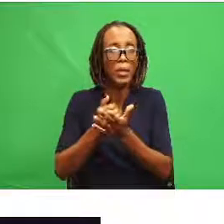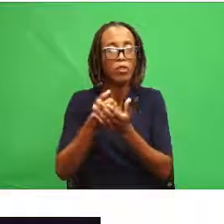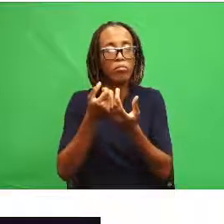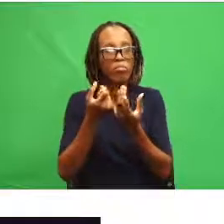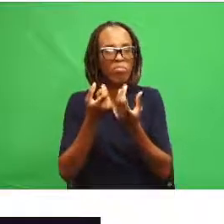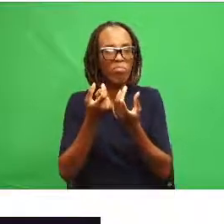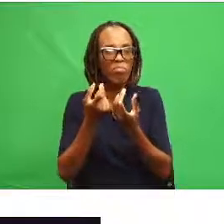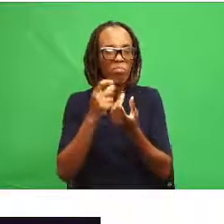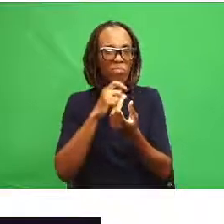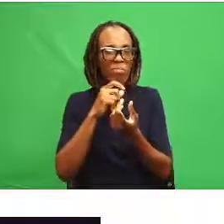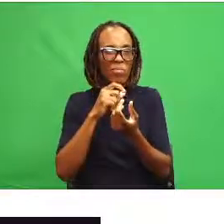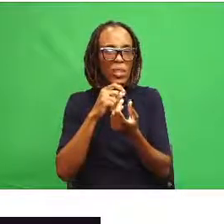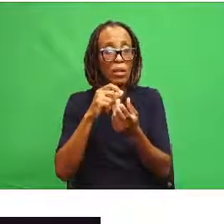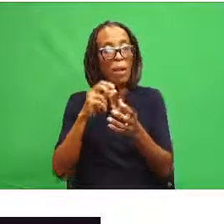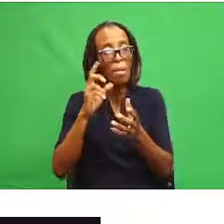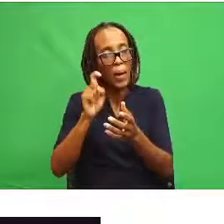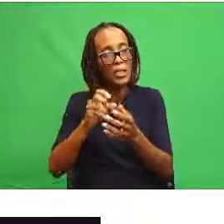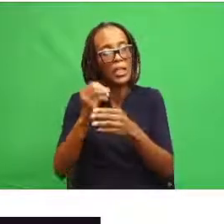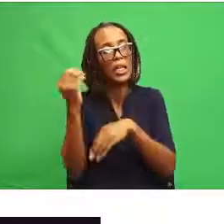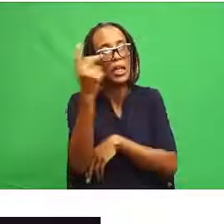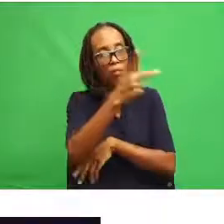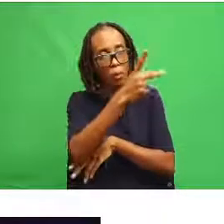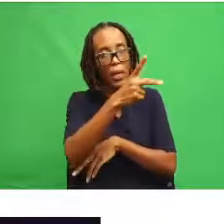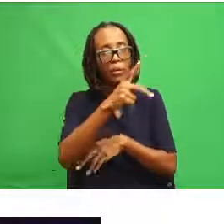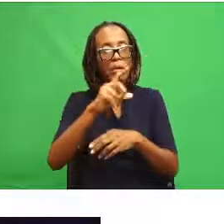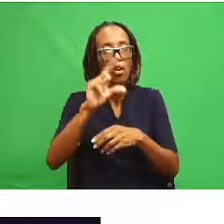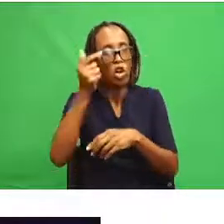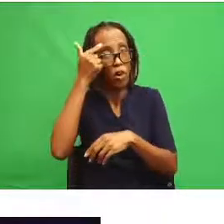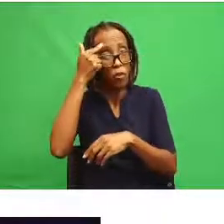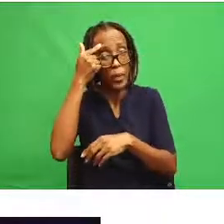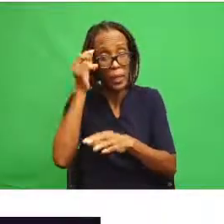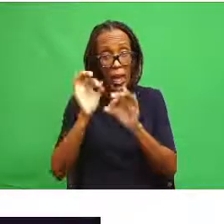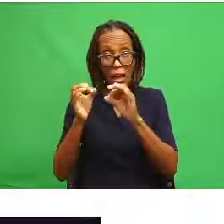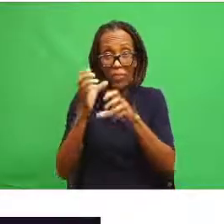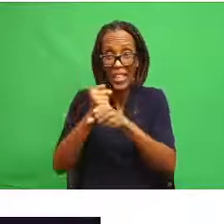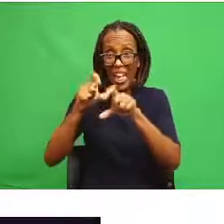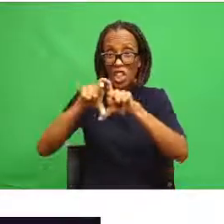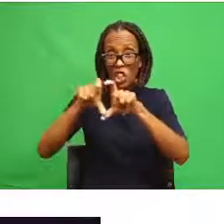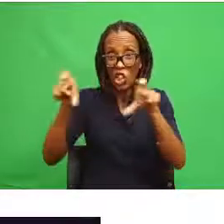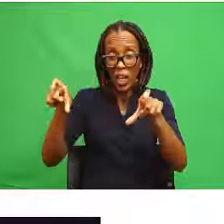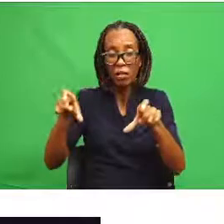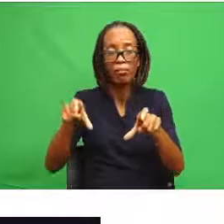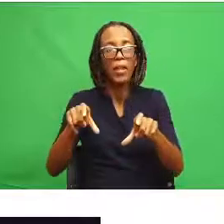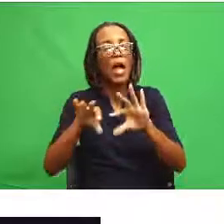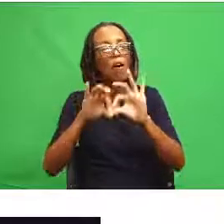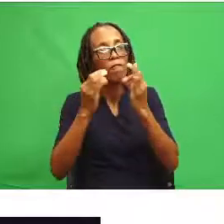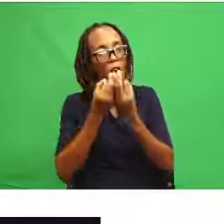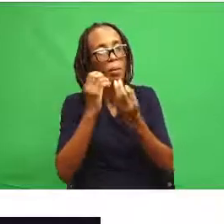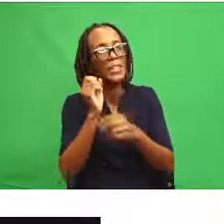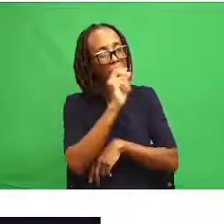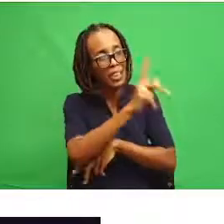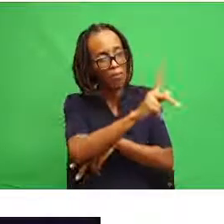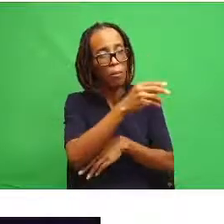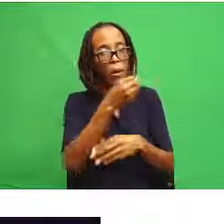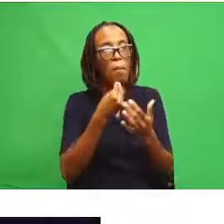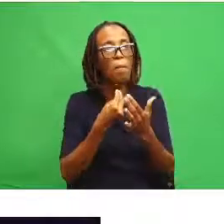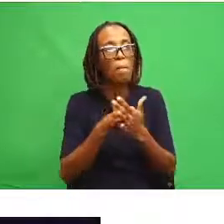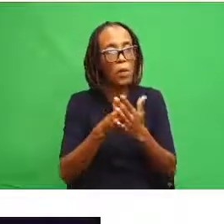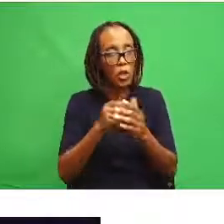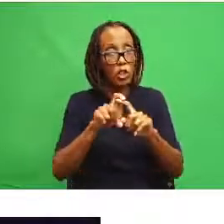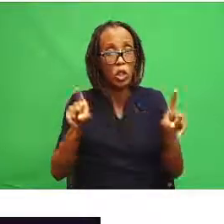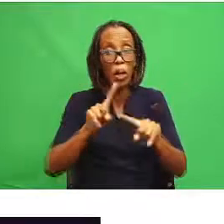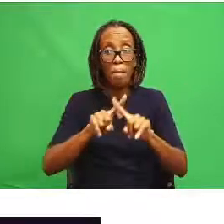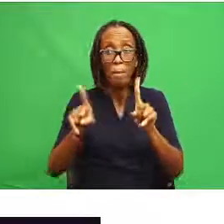area. They return that monies. And if you receive that check in hand, the relative is expected to return that check.